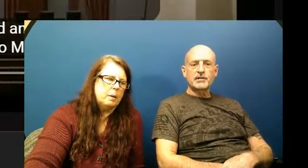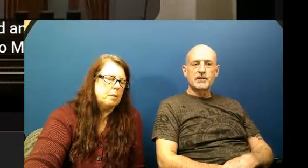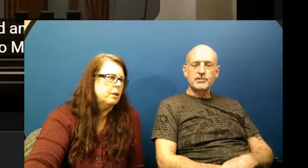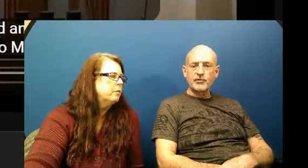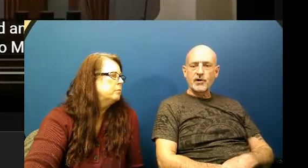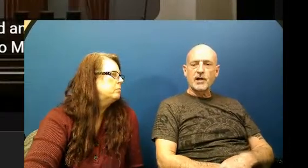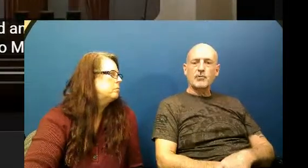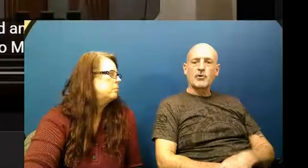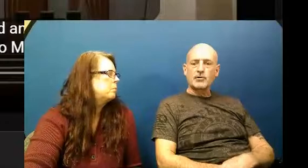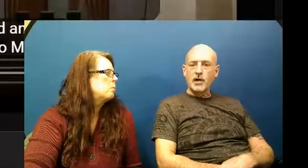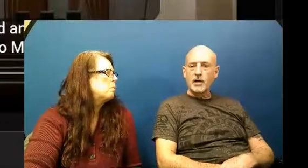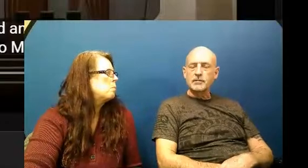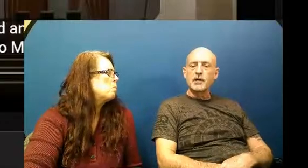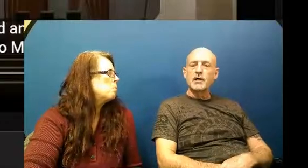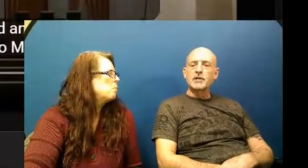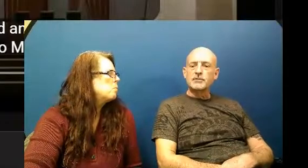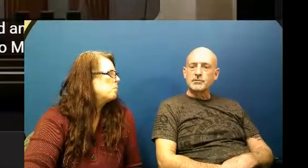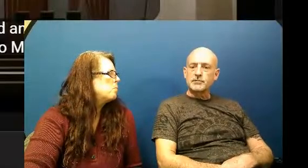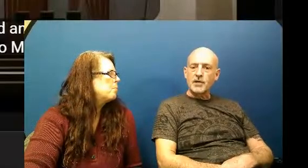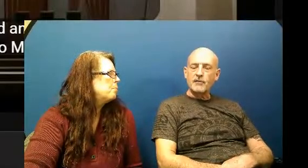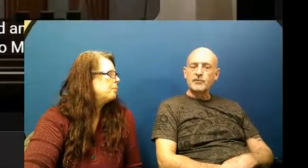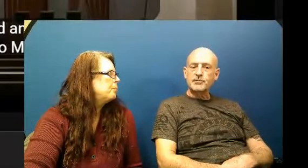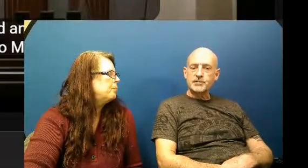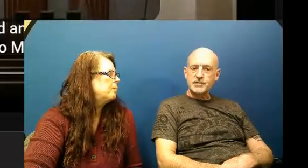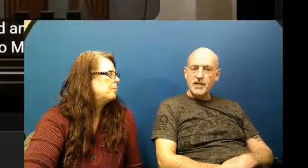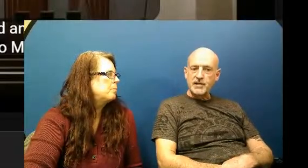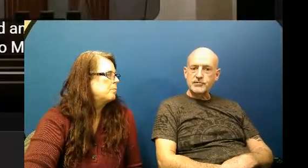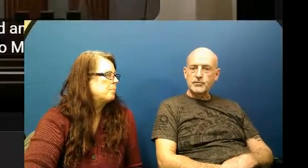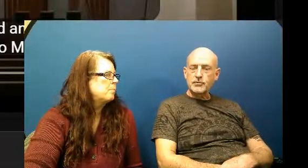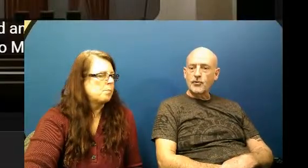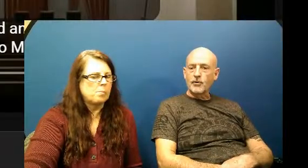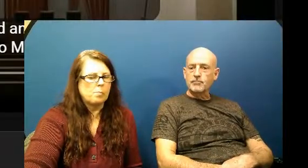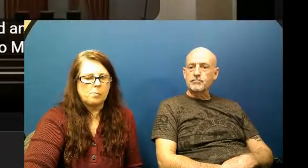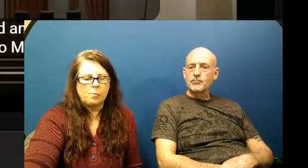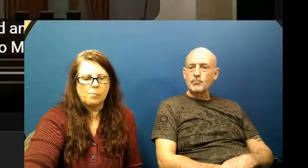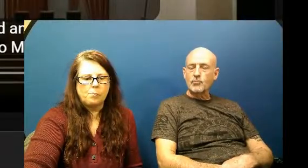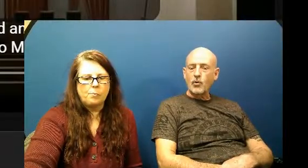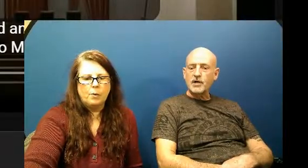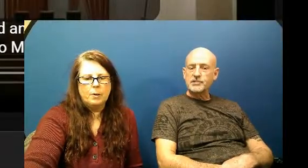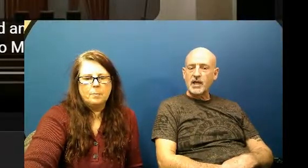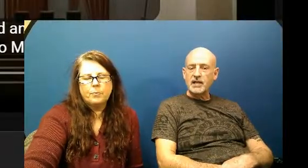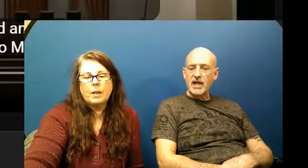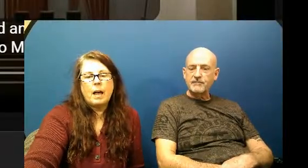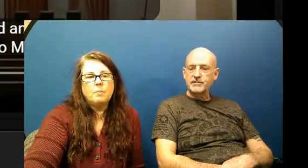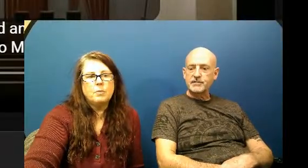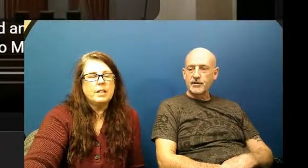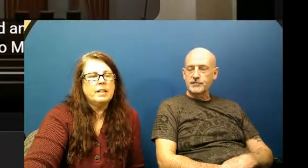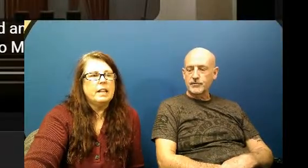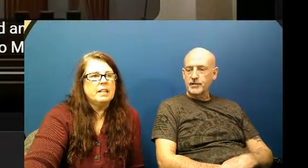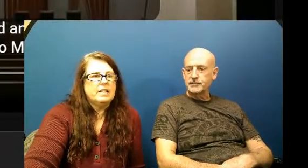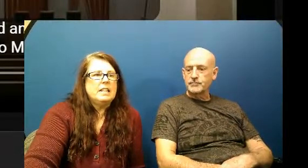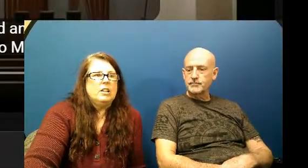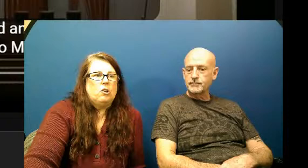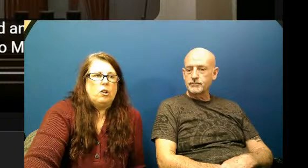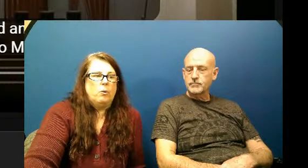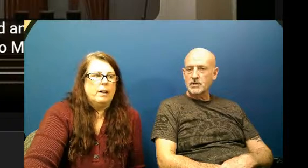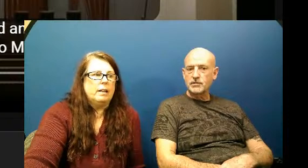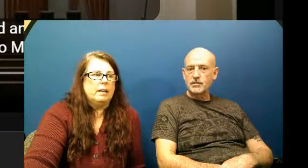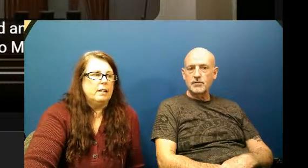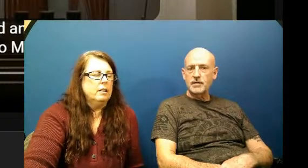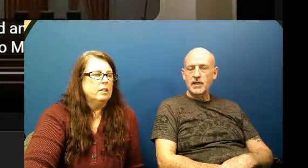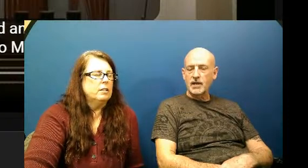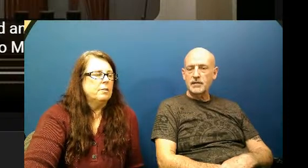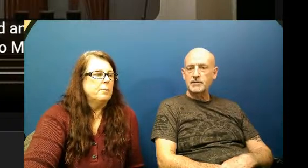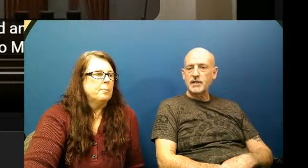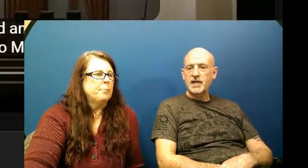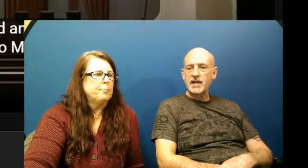Facebook that and up there. Instagram are not sovereign states who are quasi I'm just adversaries saying they with can us. see it all already.